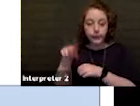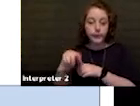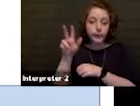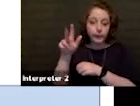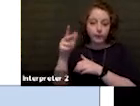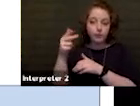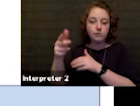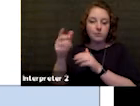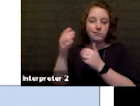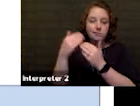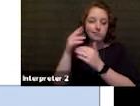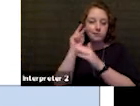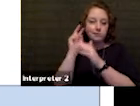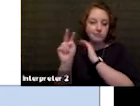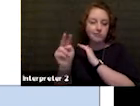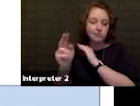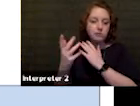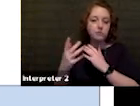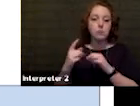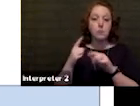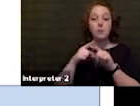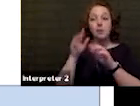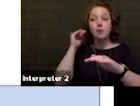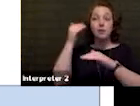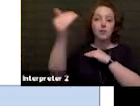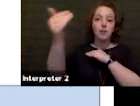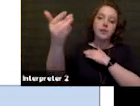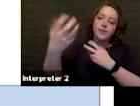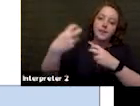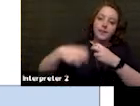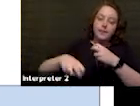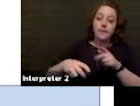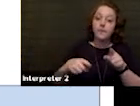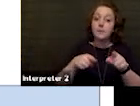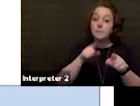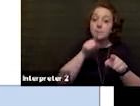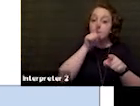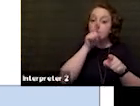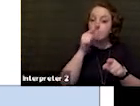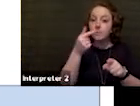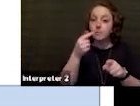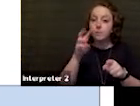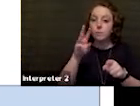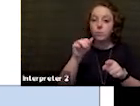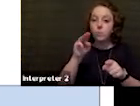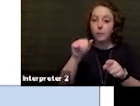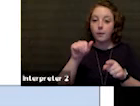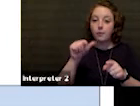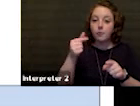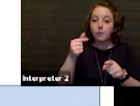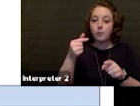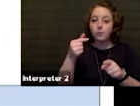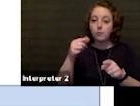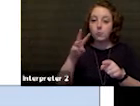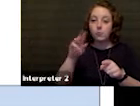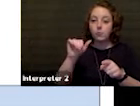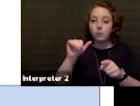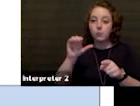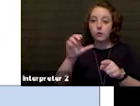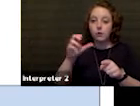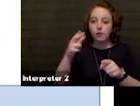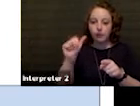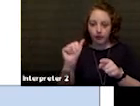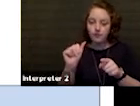not seeing here is Waco and Guama. Those are high school support facilities, but those students are accounted for